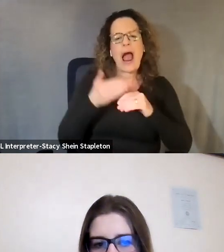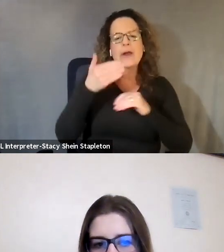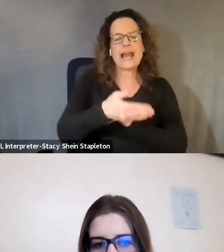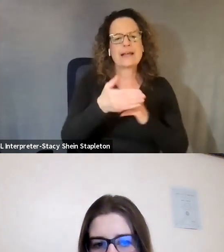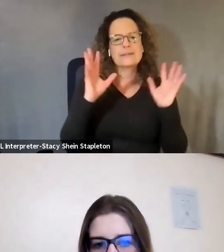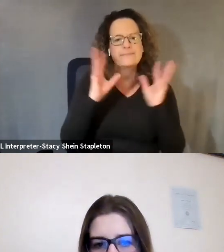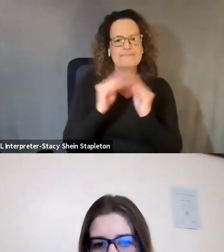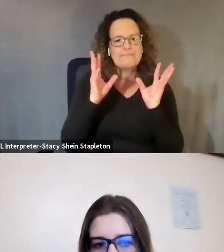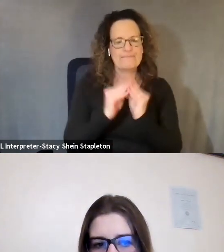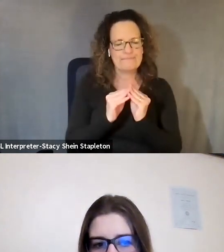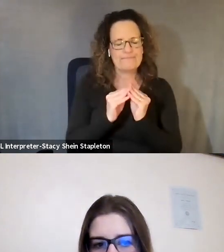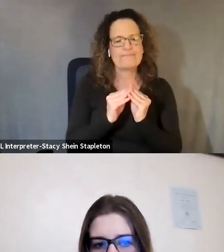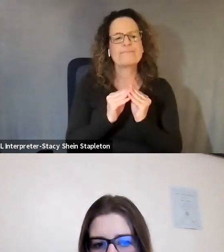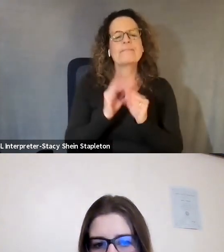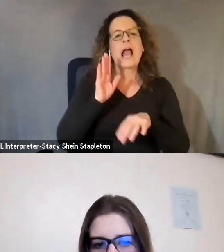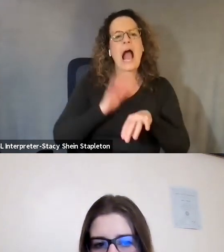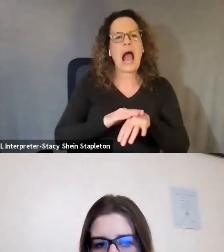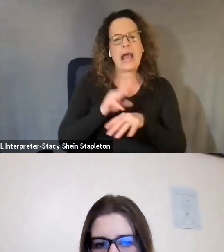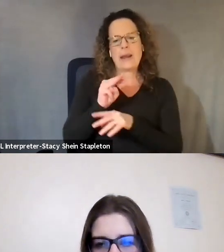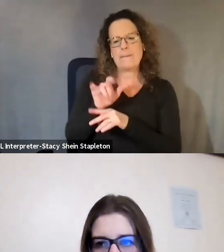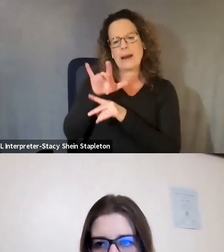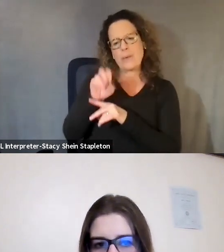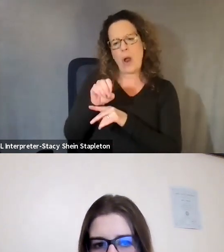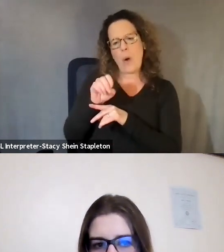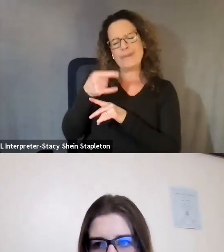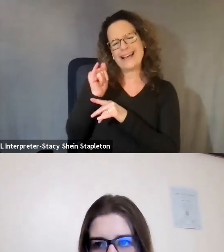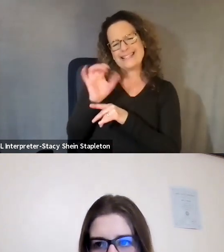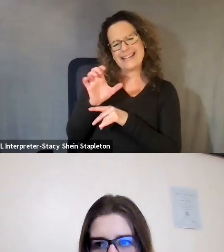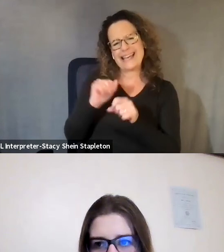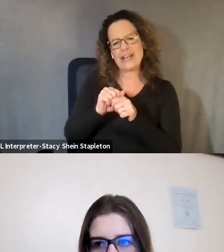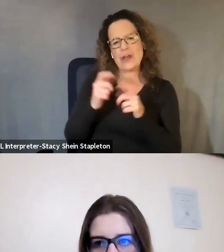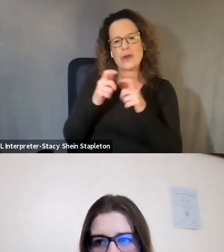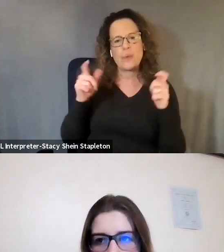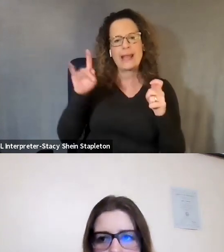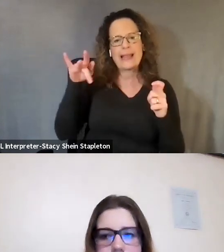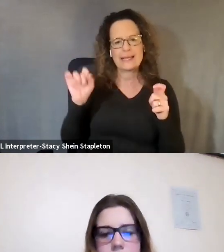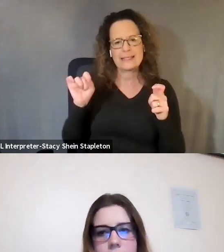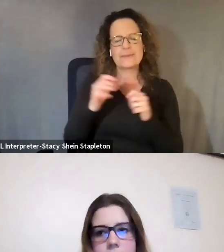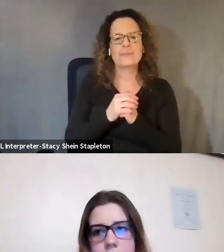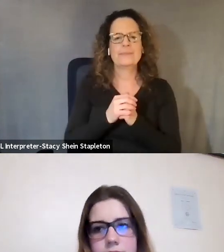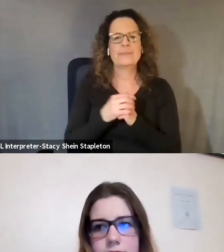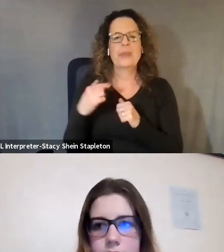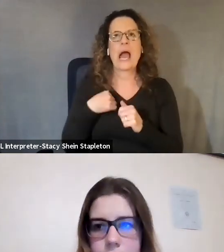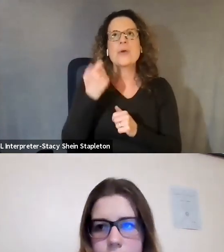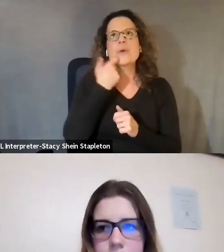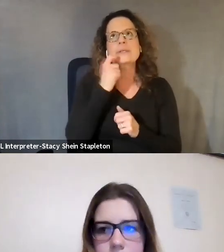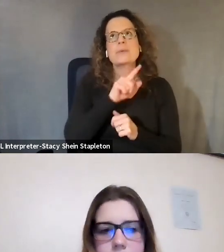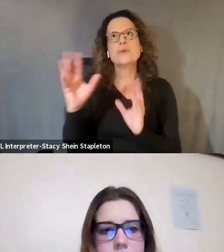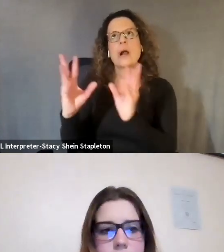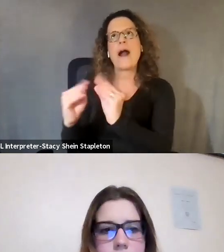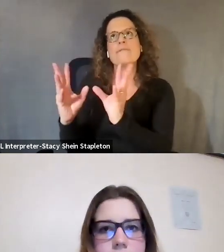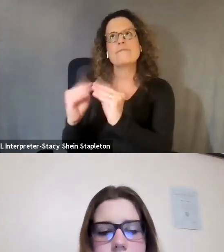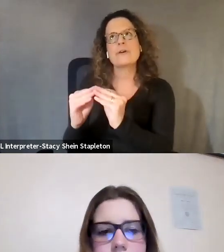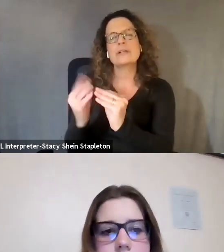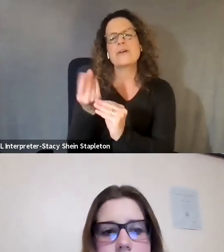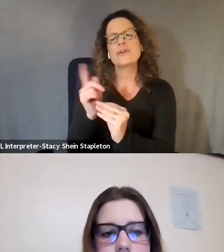series, which is going to be on microplastics in the Great Lakes. So I attended a recent conference a couple